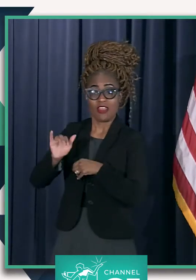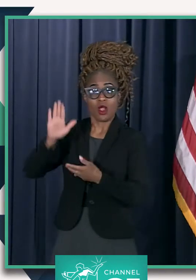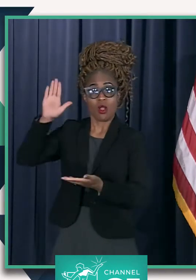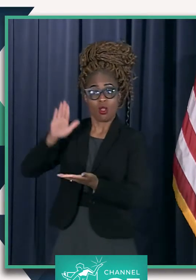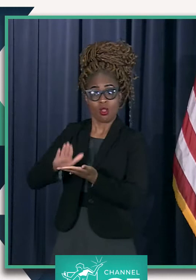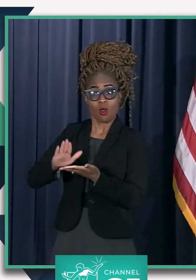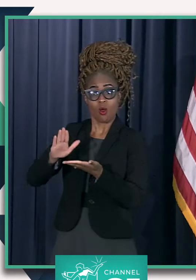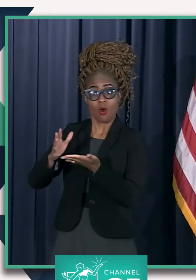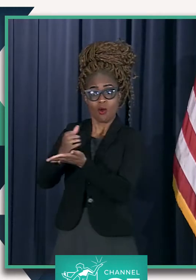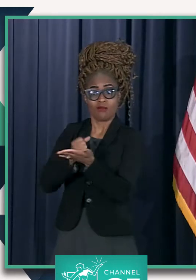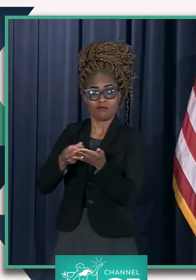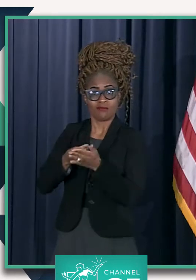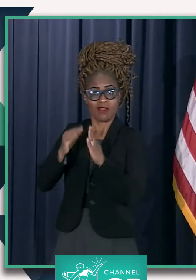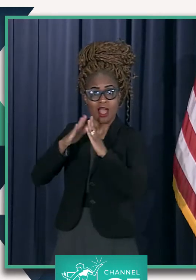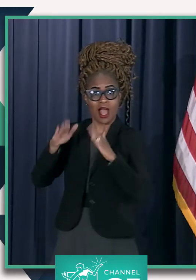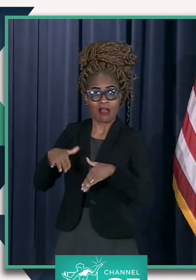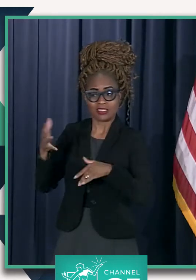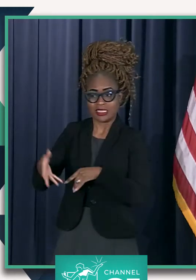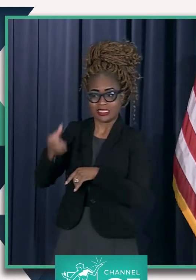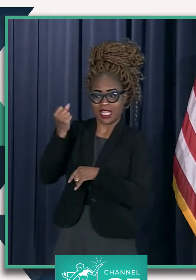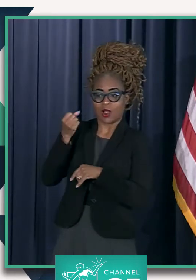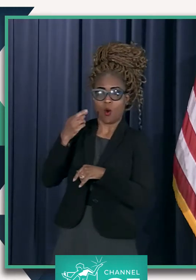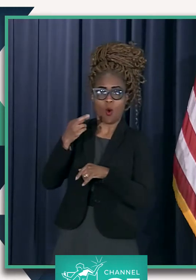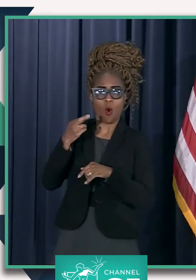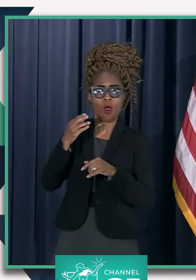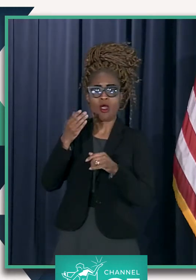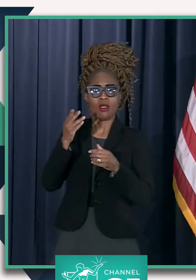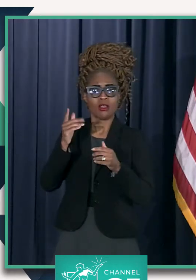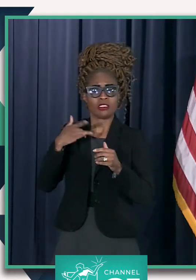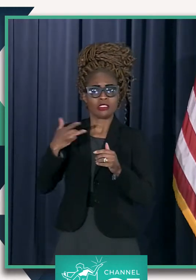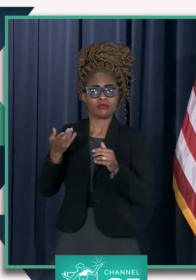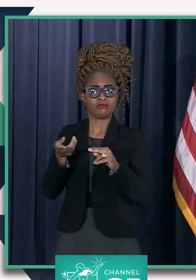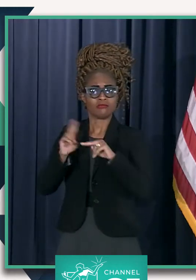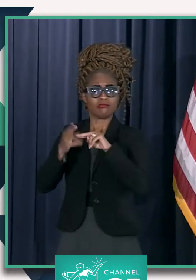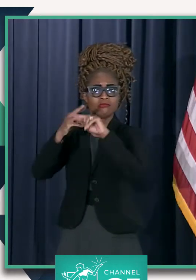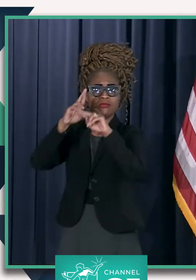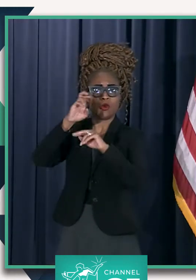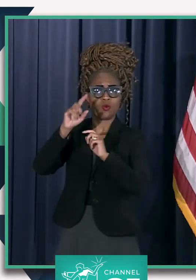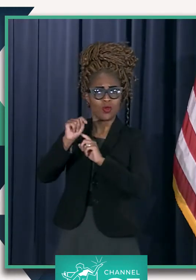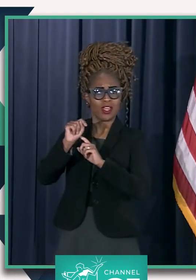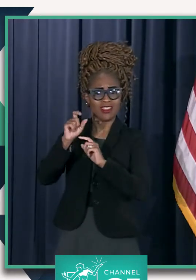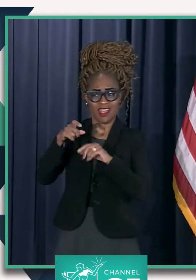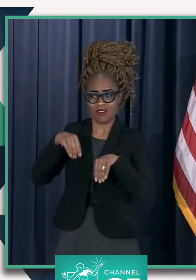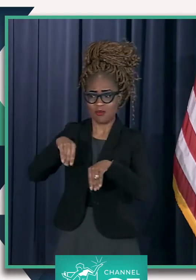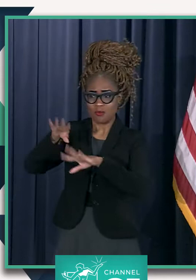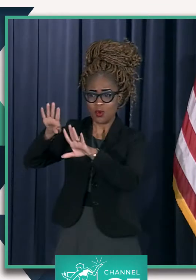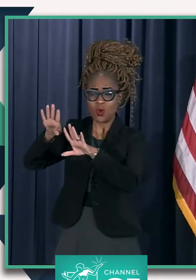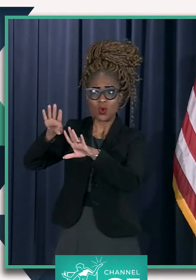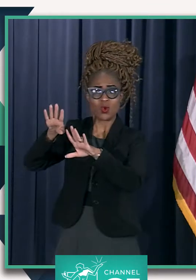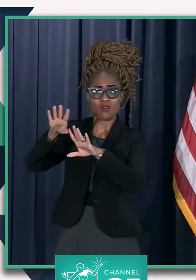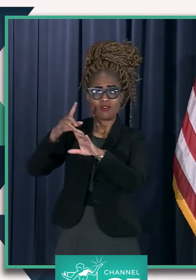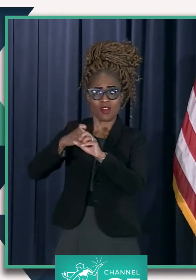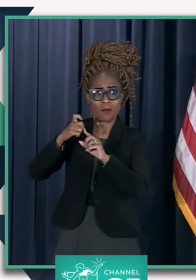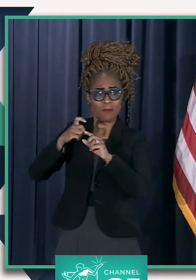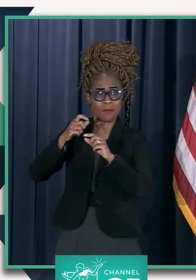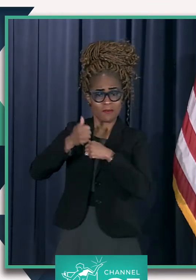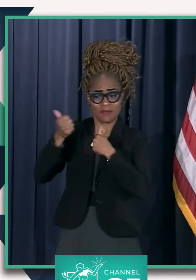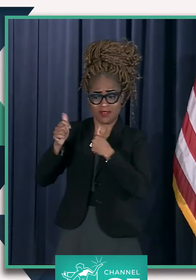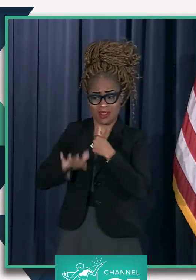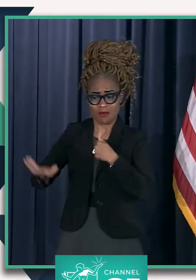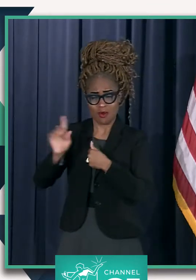taken away from them, or the rents go up so high that people have to move out of the neighborhood they may have lived in for